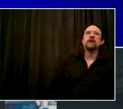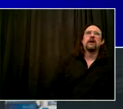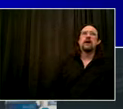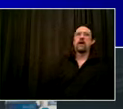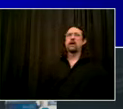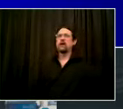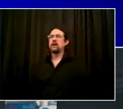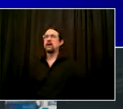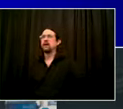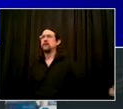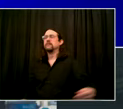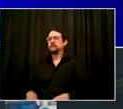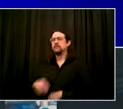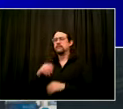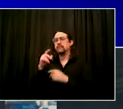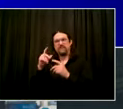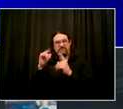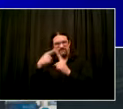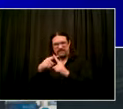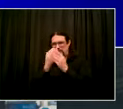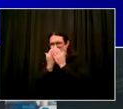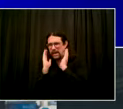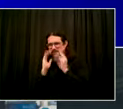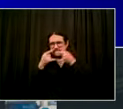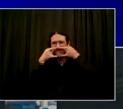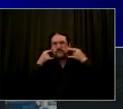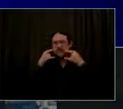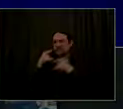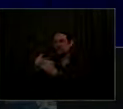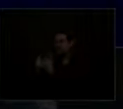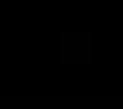make sure that New Yorkers can do as much outdoors as possible going forward.